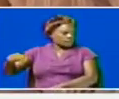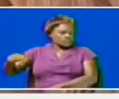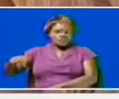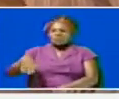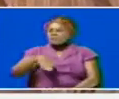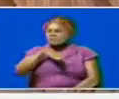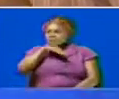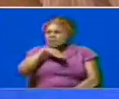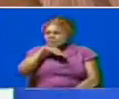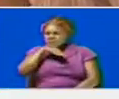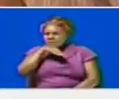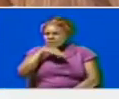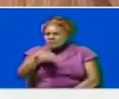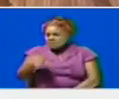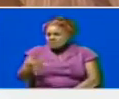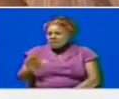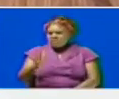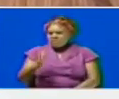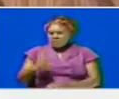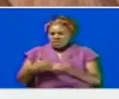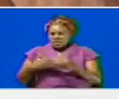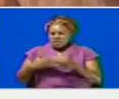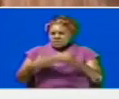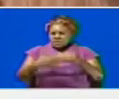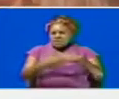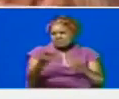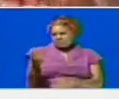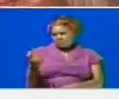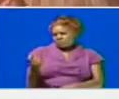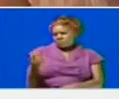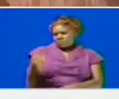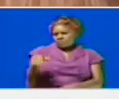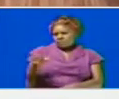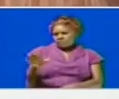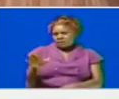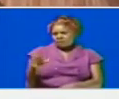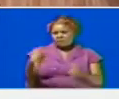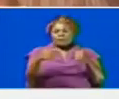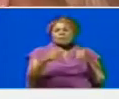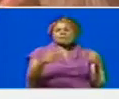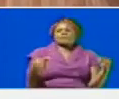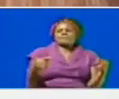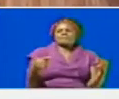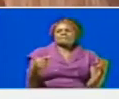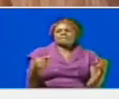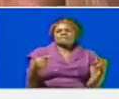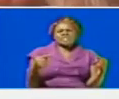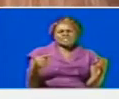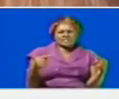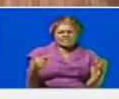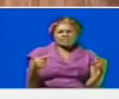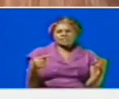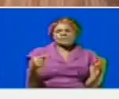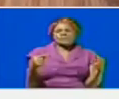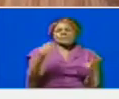Honorable Raila Odinga, if he was the leader of the minority, he could have been like the leader of the opposition and be in the house, lead